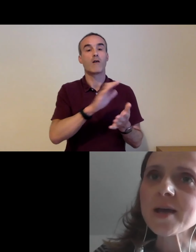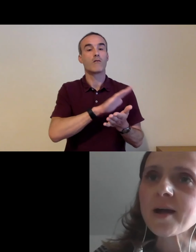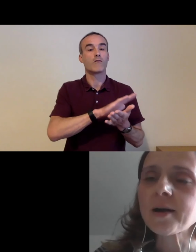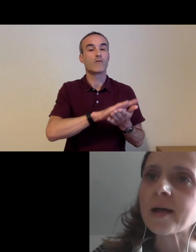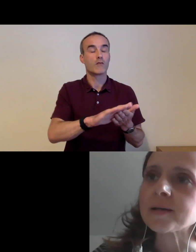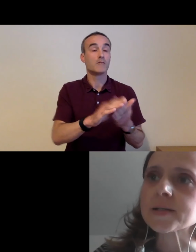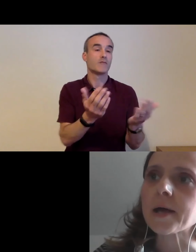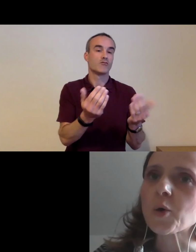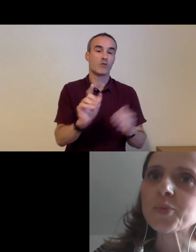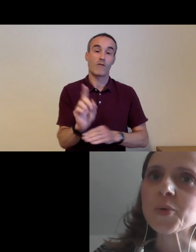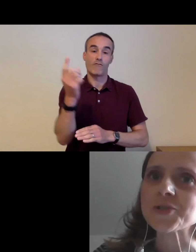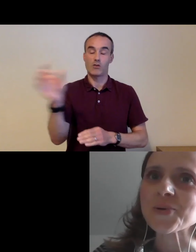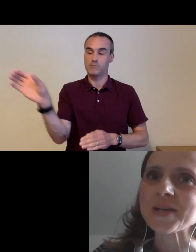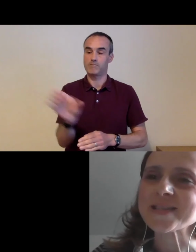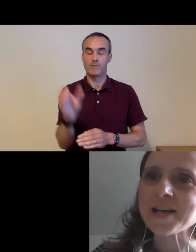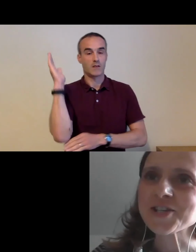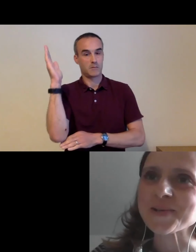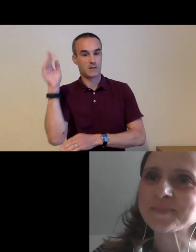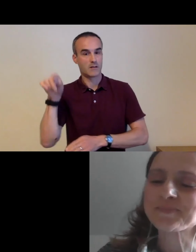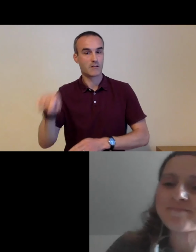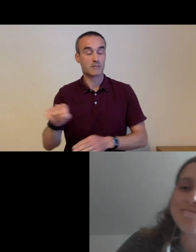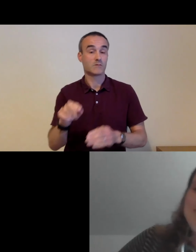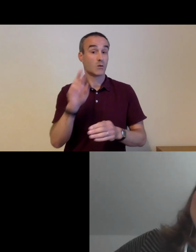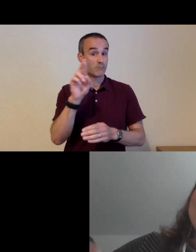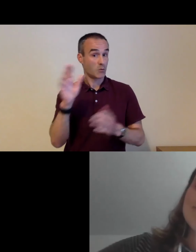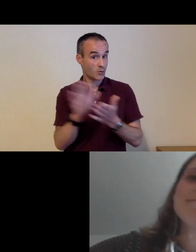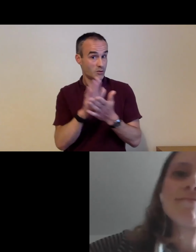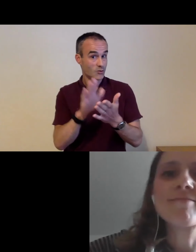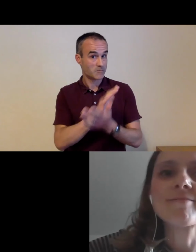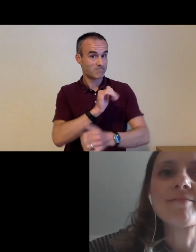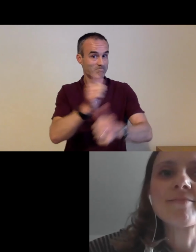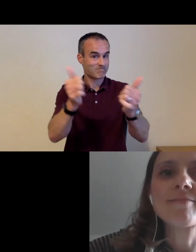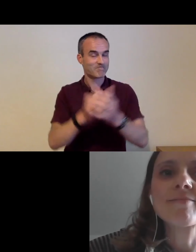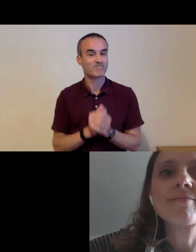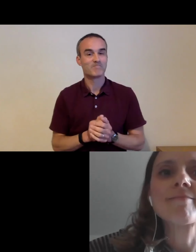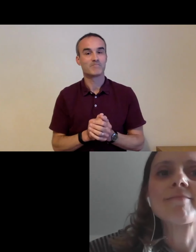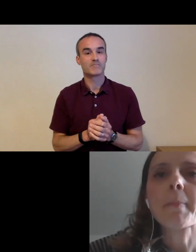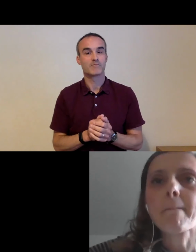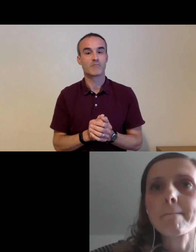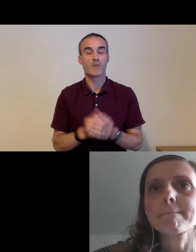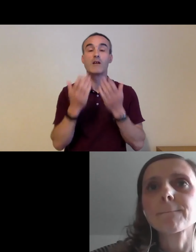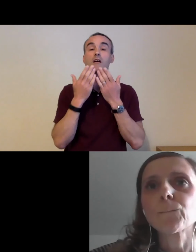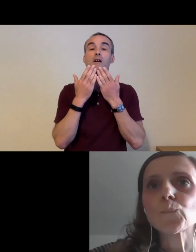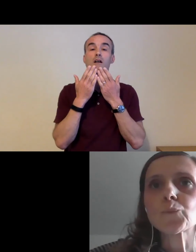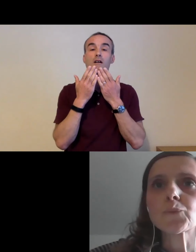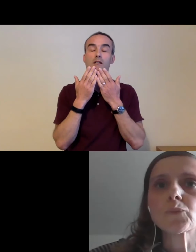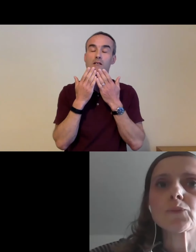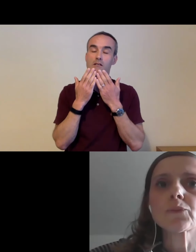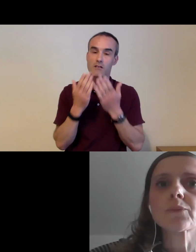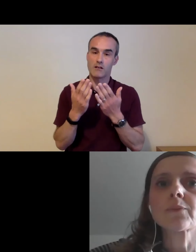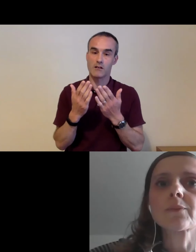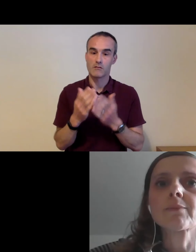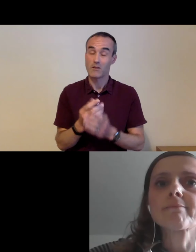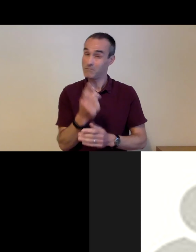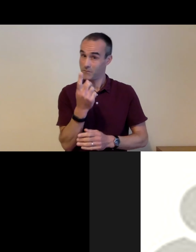first speaker, and I hope you enjoy the session. Okay. Thanks, Alessandra. So one more